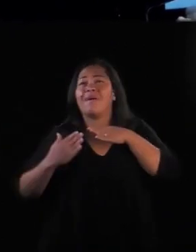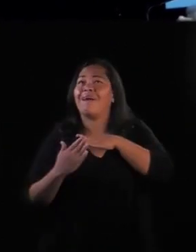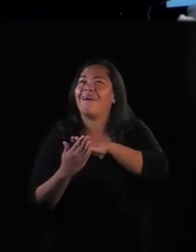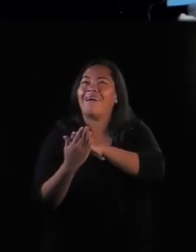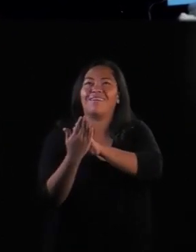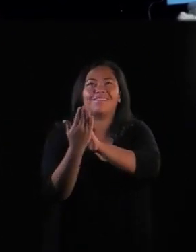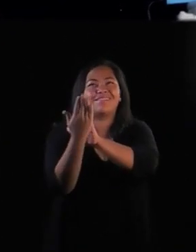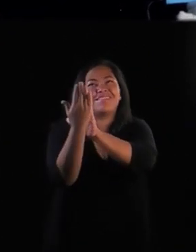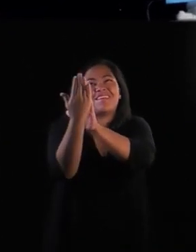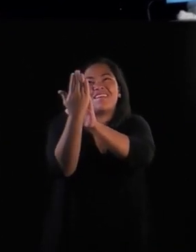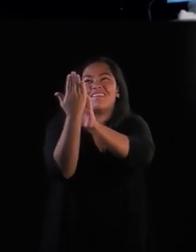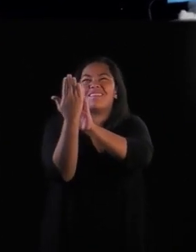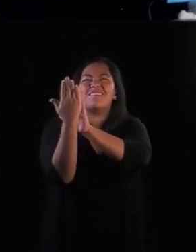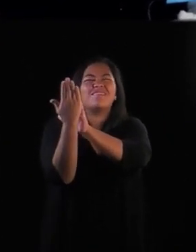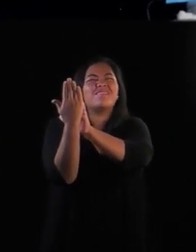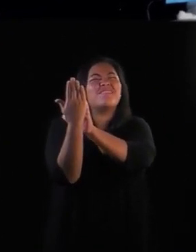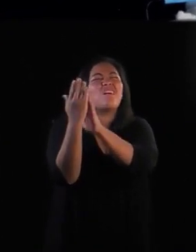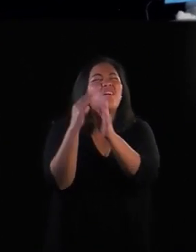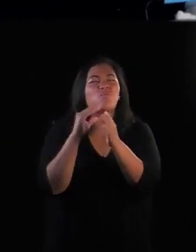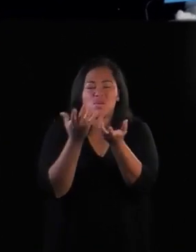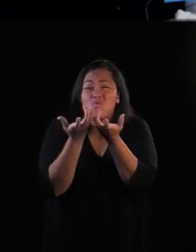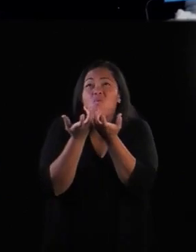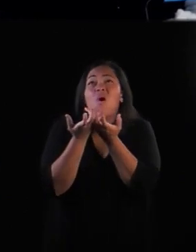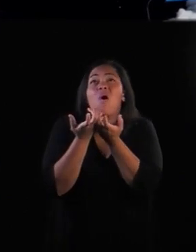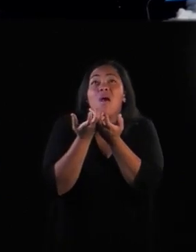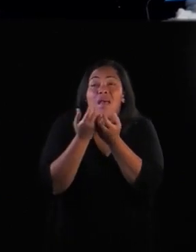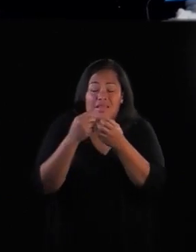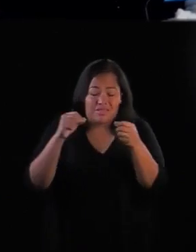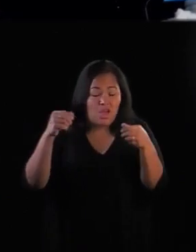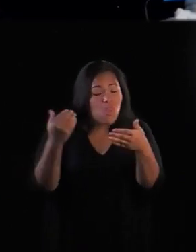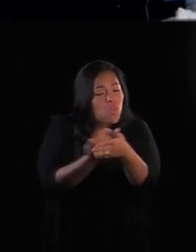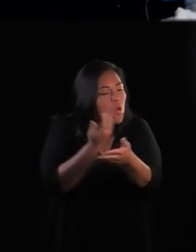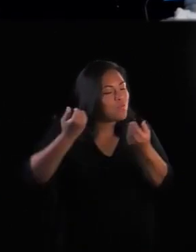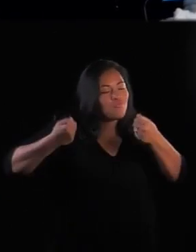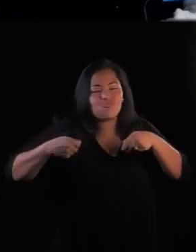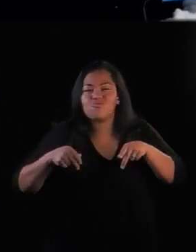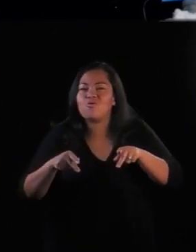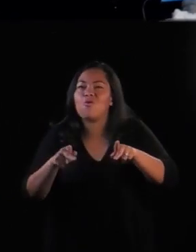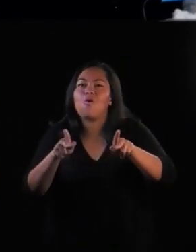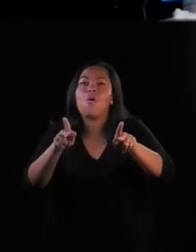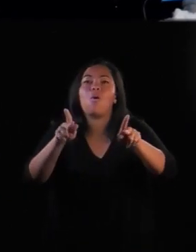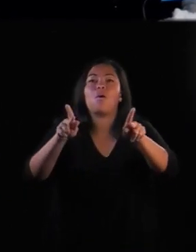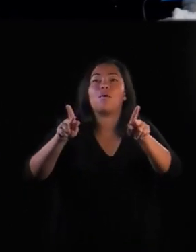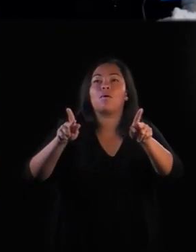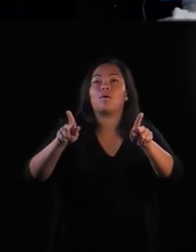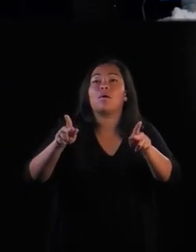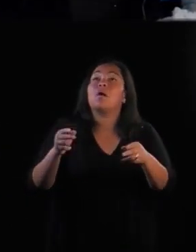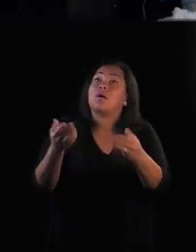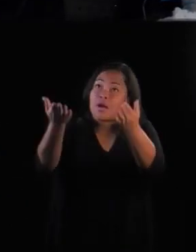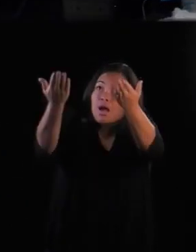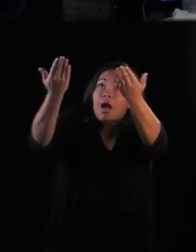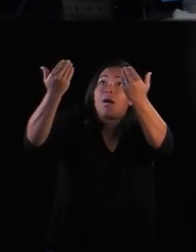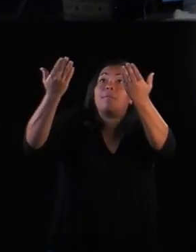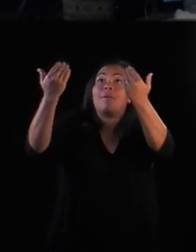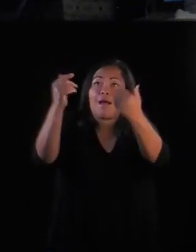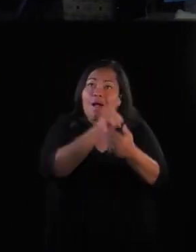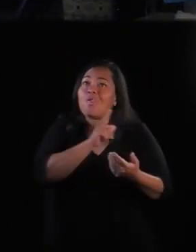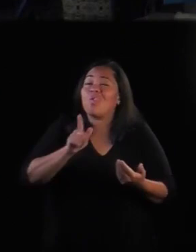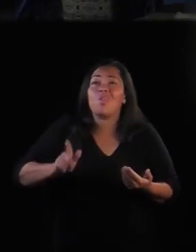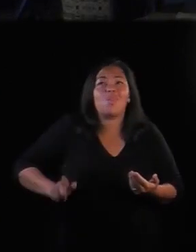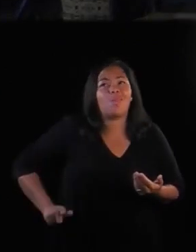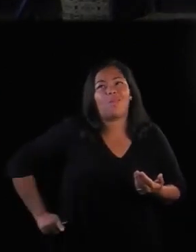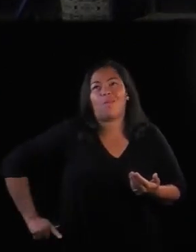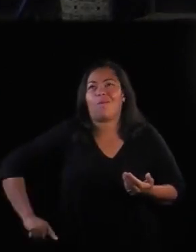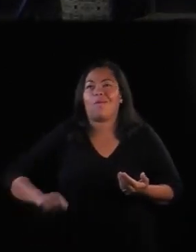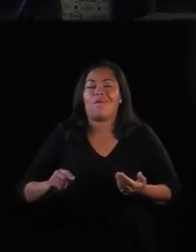Your presence is all we want. It's an open door. So come